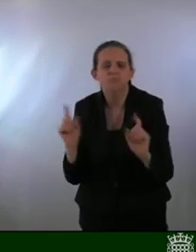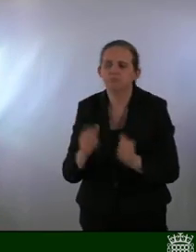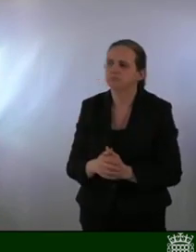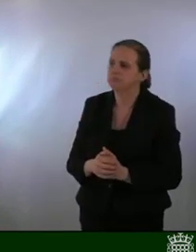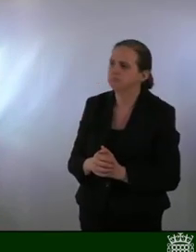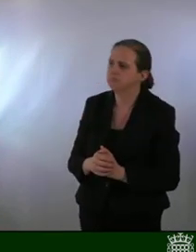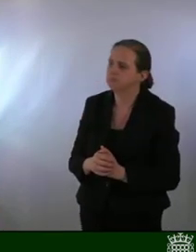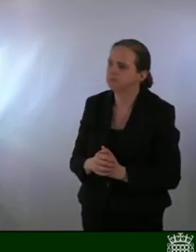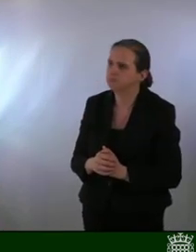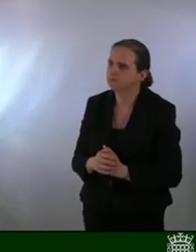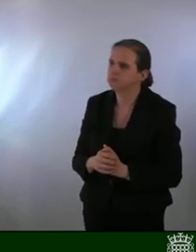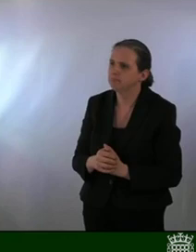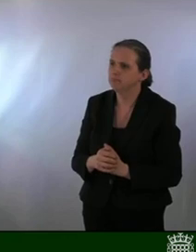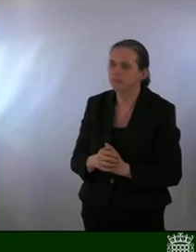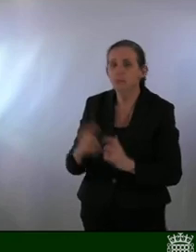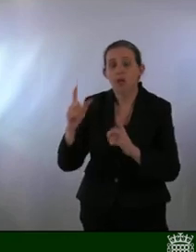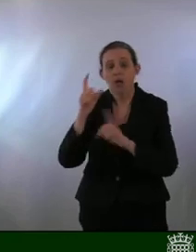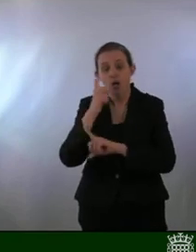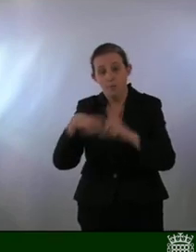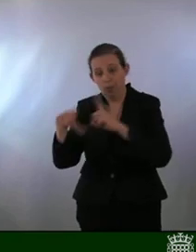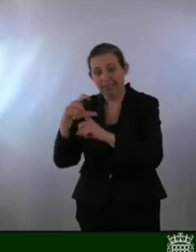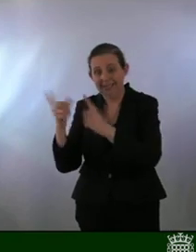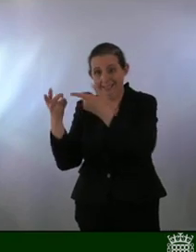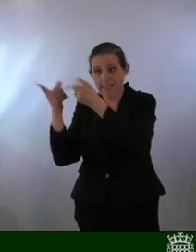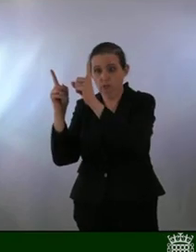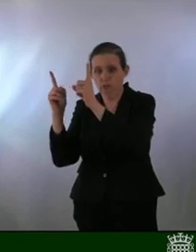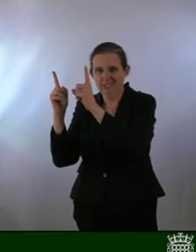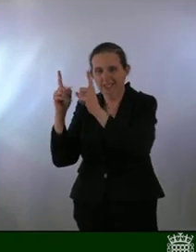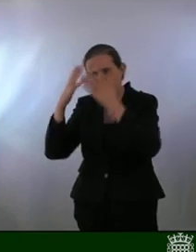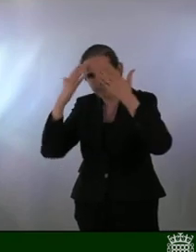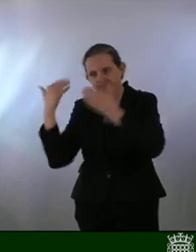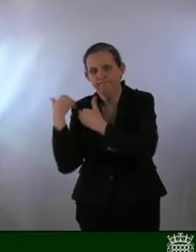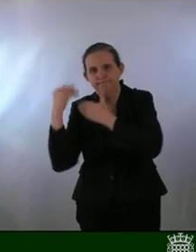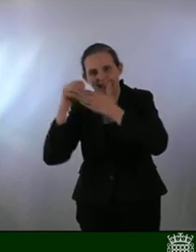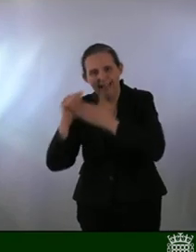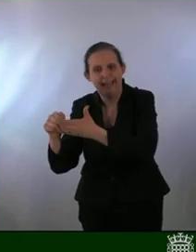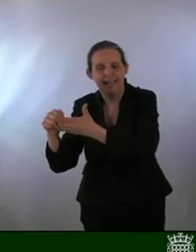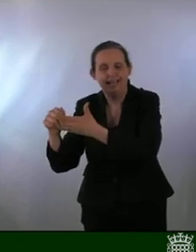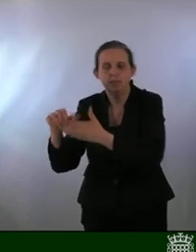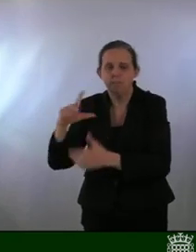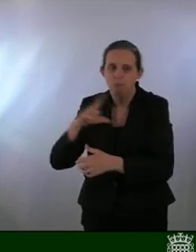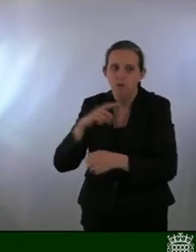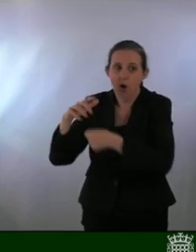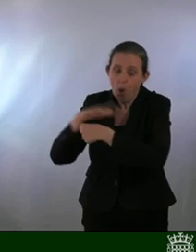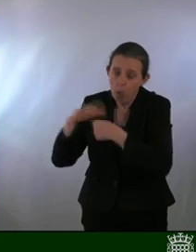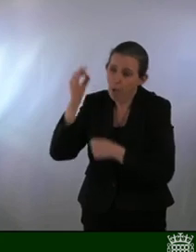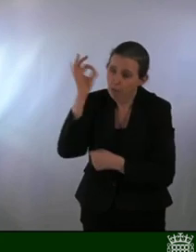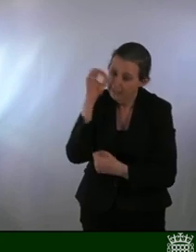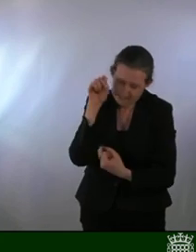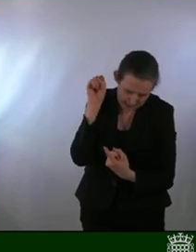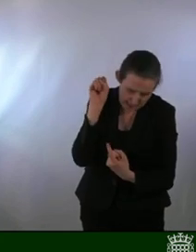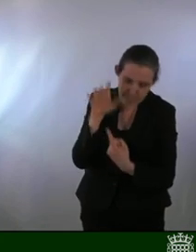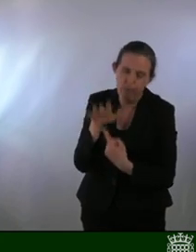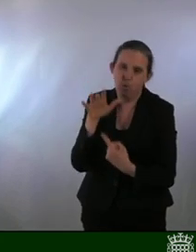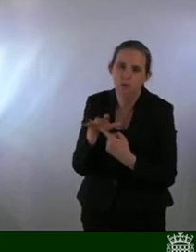The Community Secretary leads on this question because ultimately local authorities have got an incredibly important role to play in making